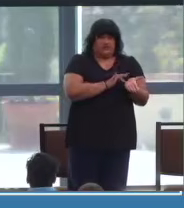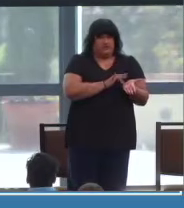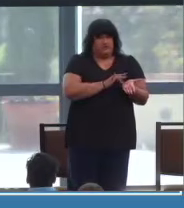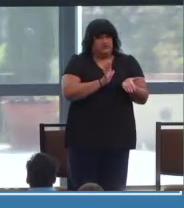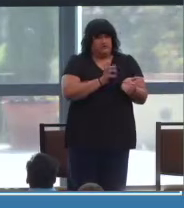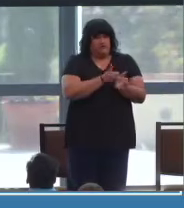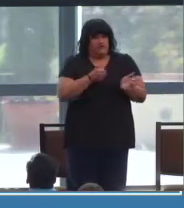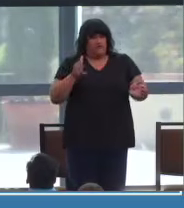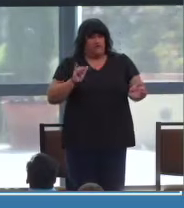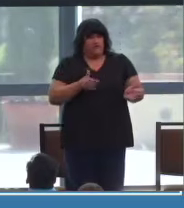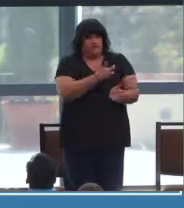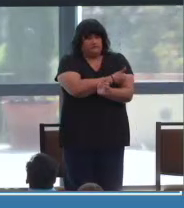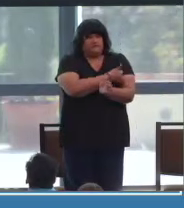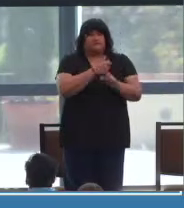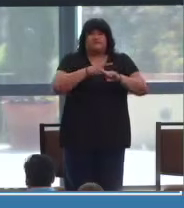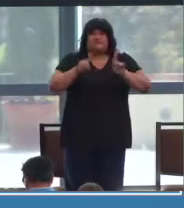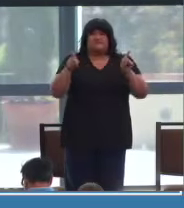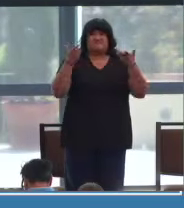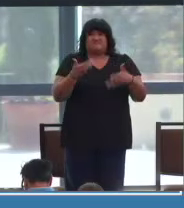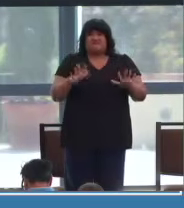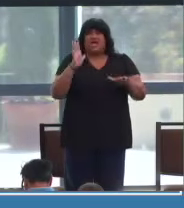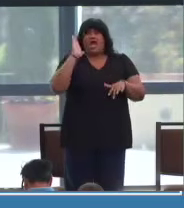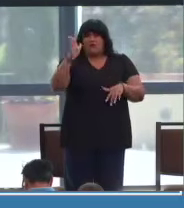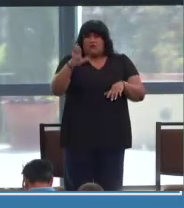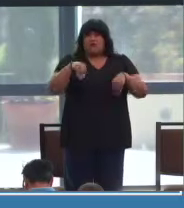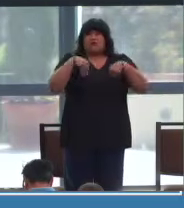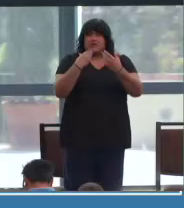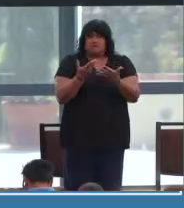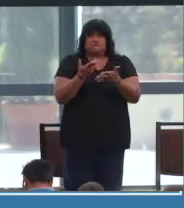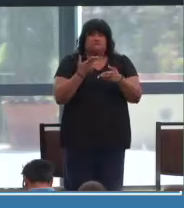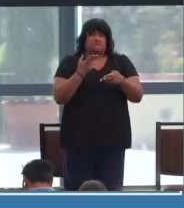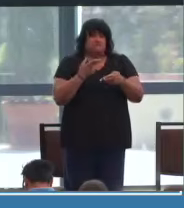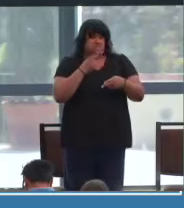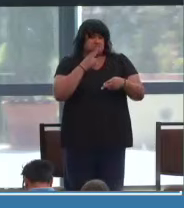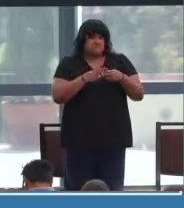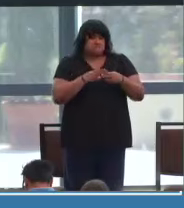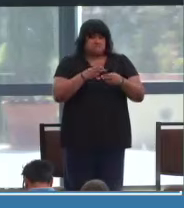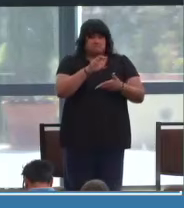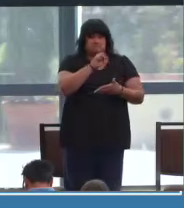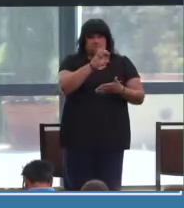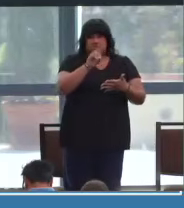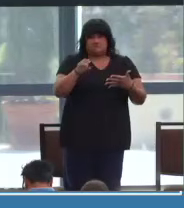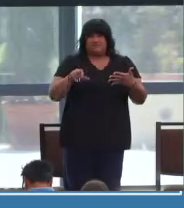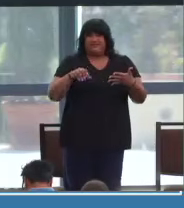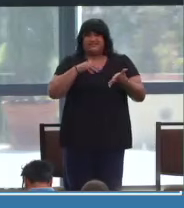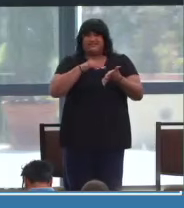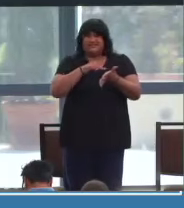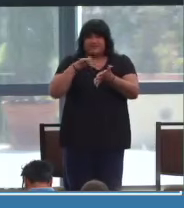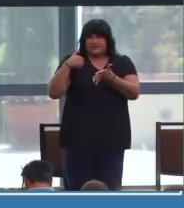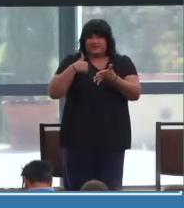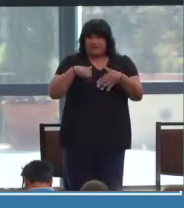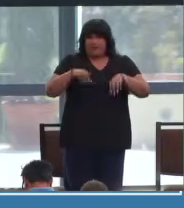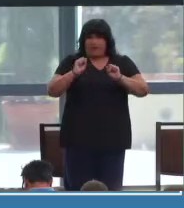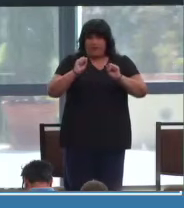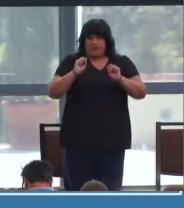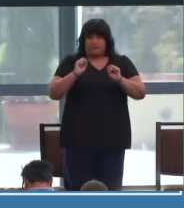And that's about it. I will give a plug for a couple studies that we're trying to do. We're participating in a study that's